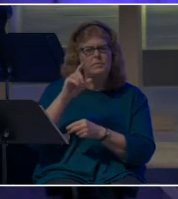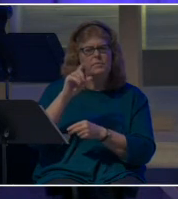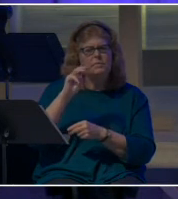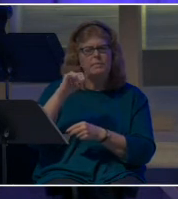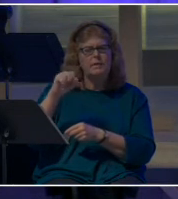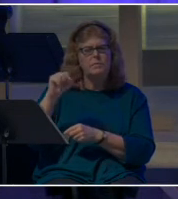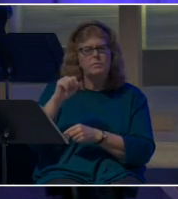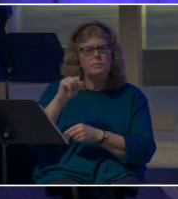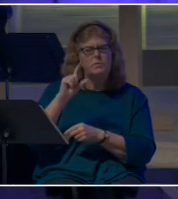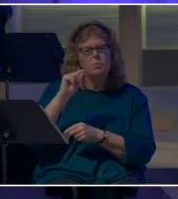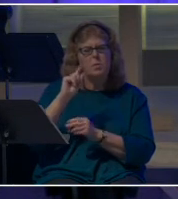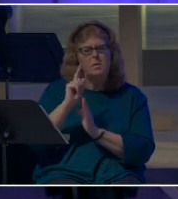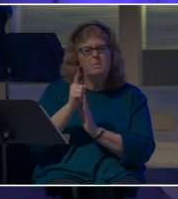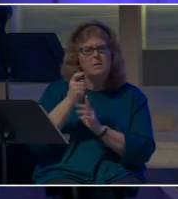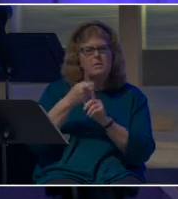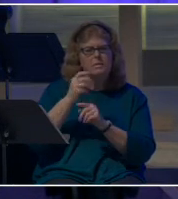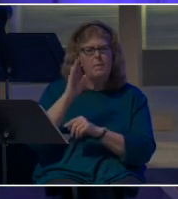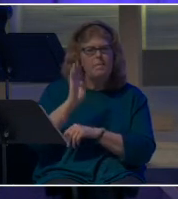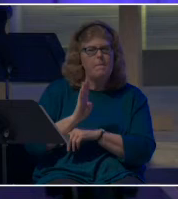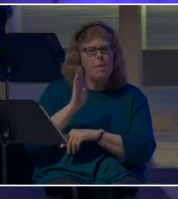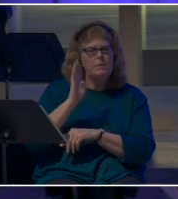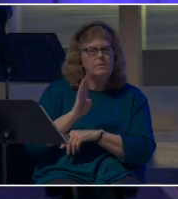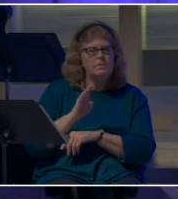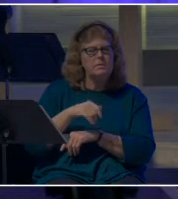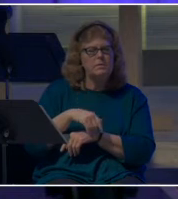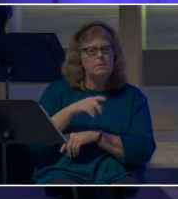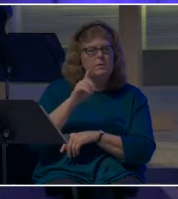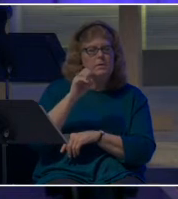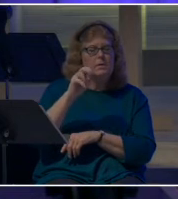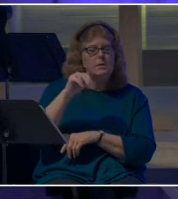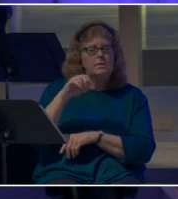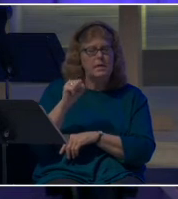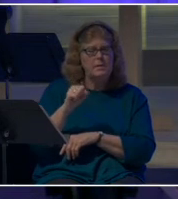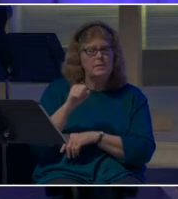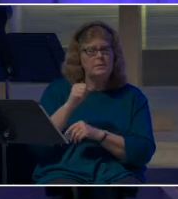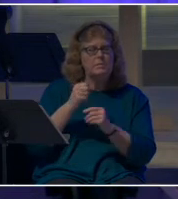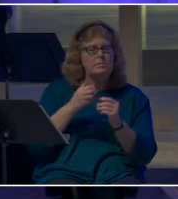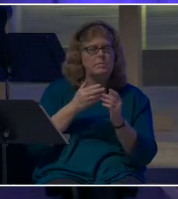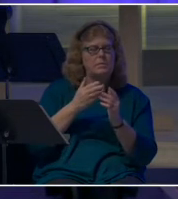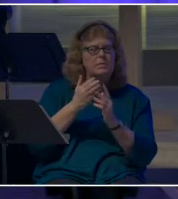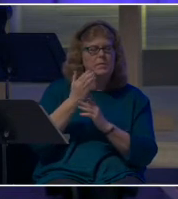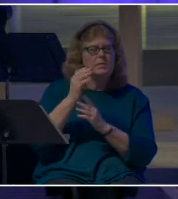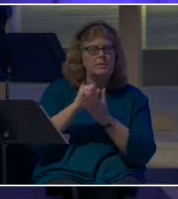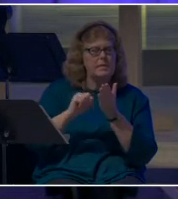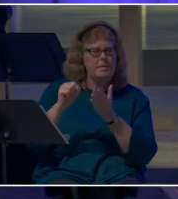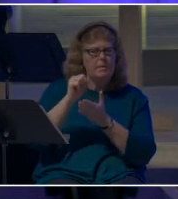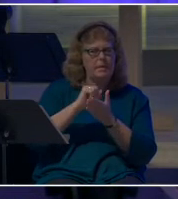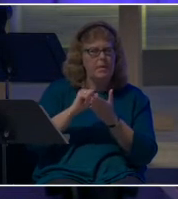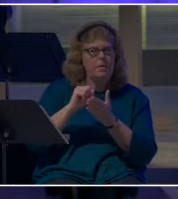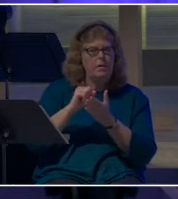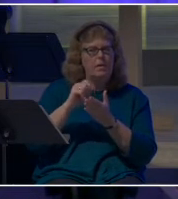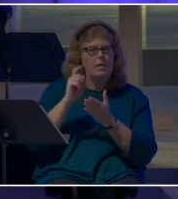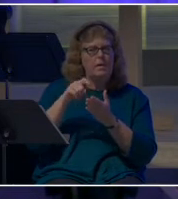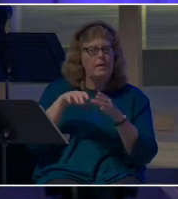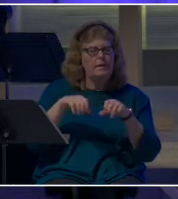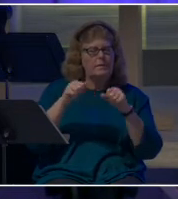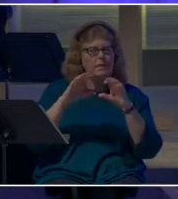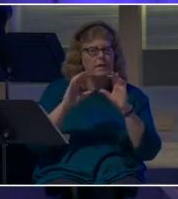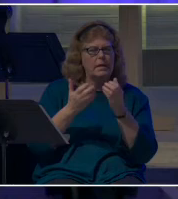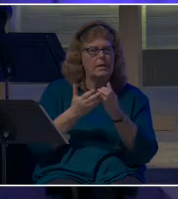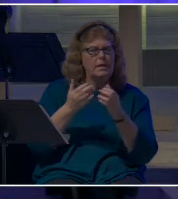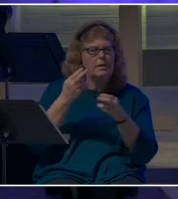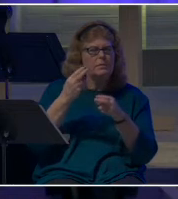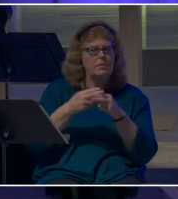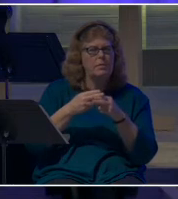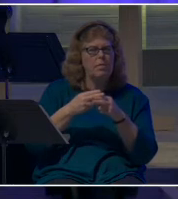from Boston. When Dennis was going through his seminary, he had to take a course. And the course was